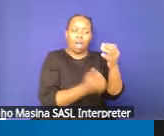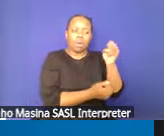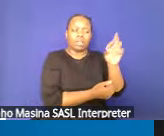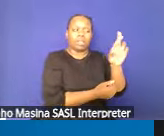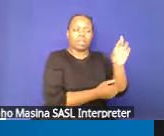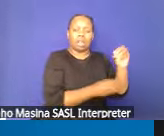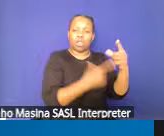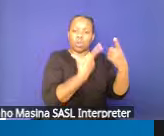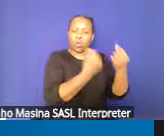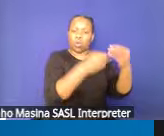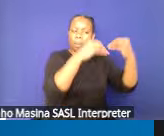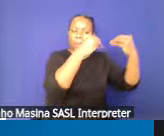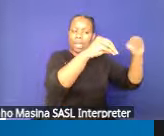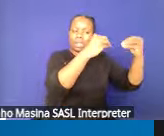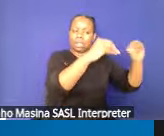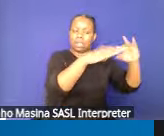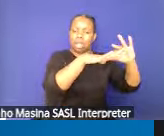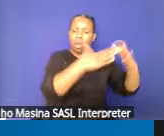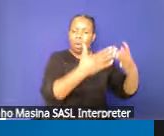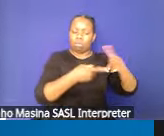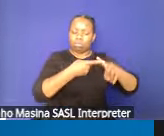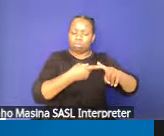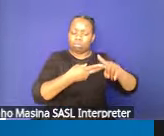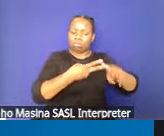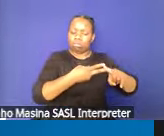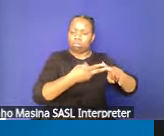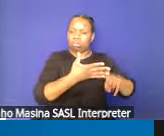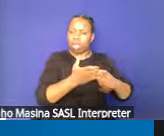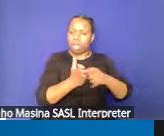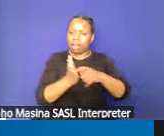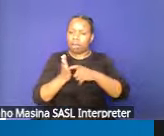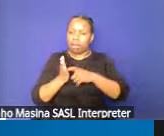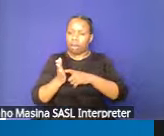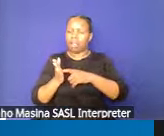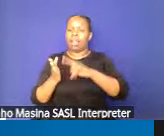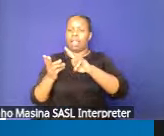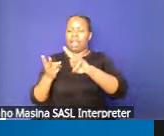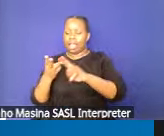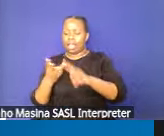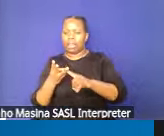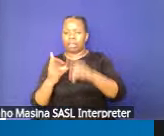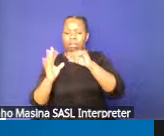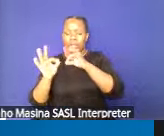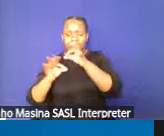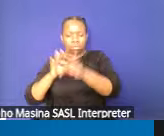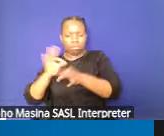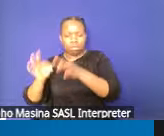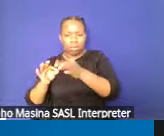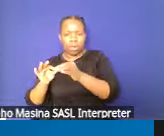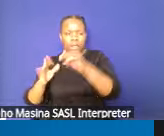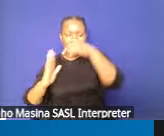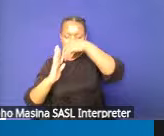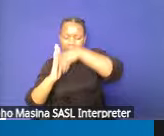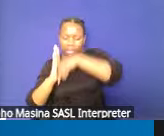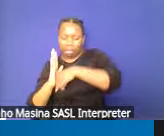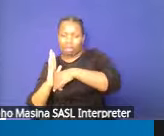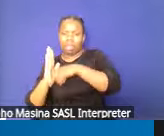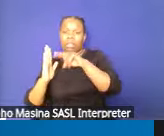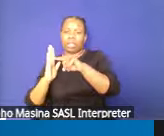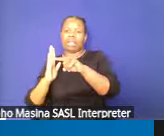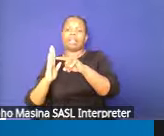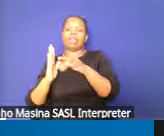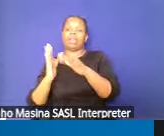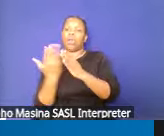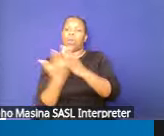requirement, and take them through the robust training, that is administered by